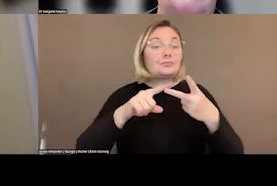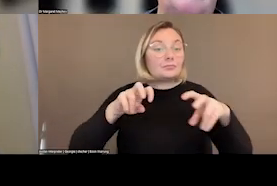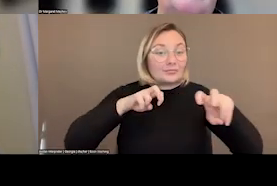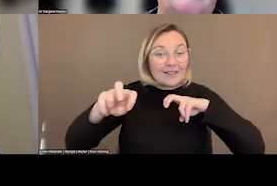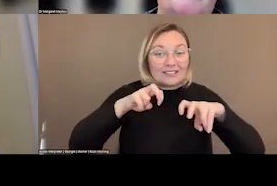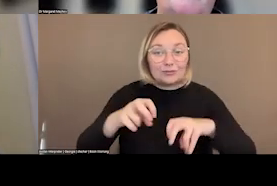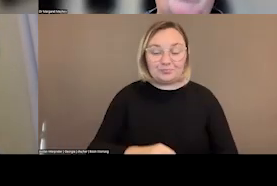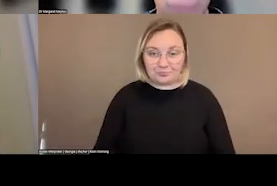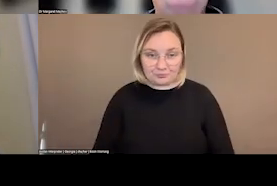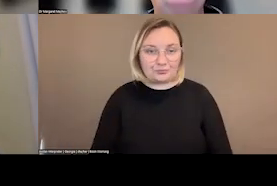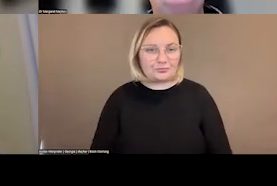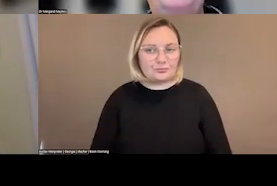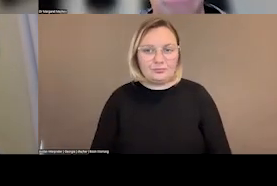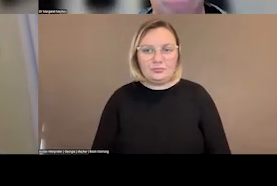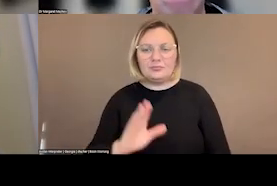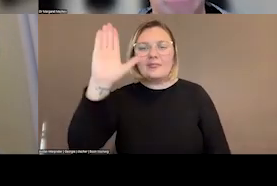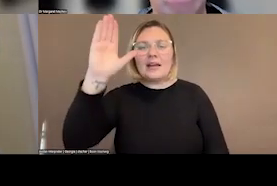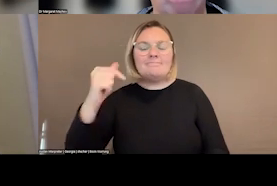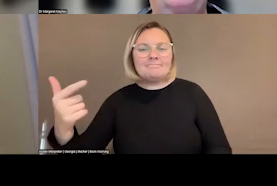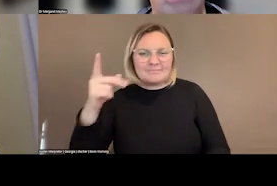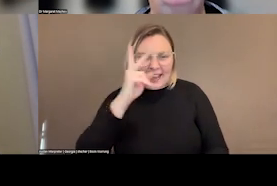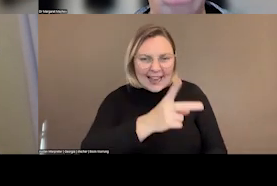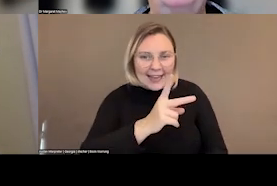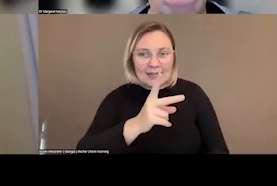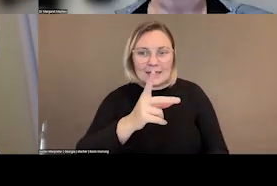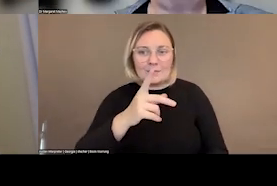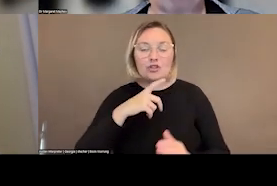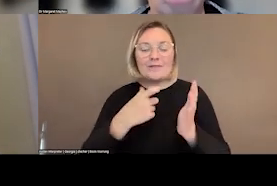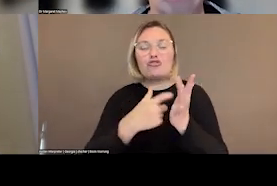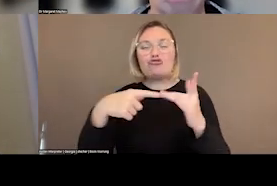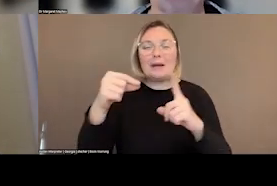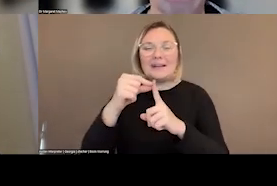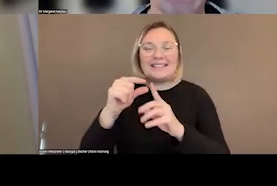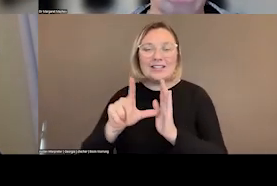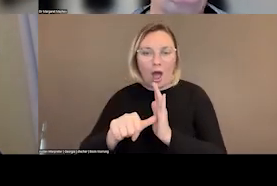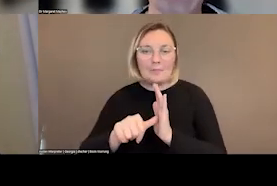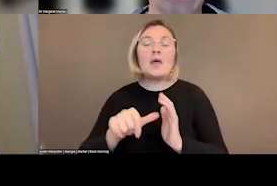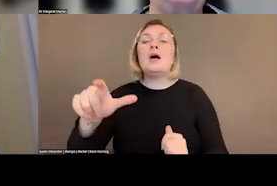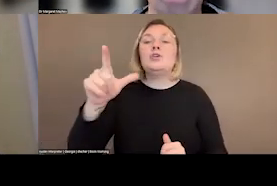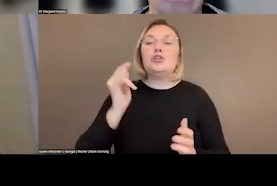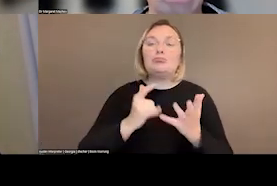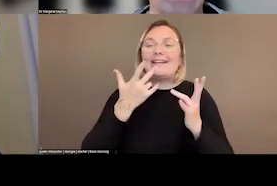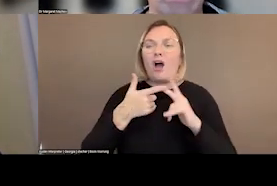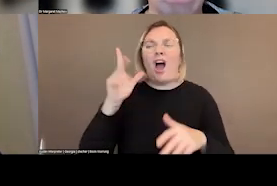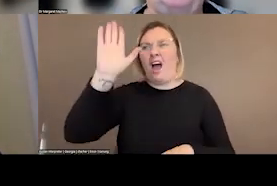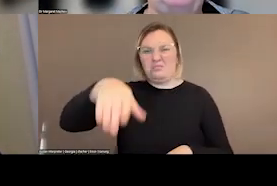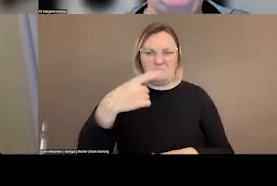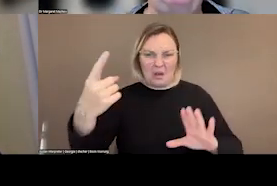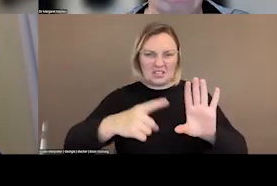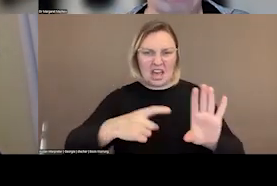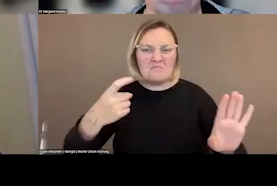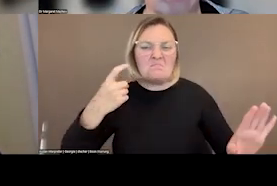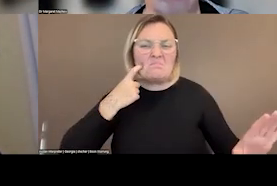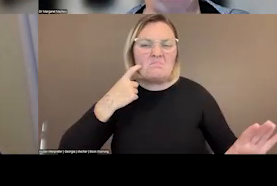So we're having a And think. once again, just given Crip time, Yeah, if I sort of went, oh, look, we'll knock it over in a year, it'll be fine.